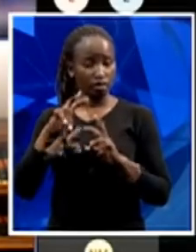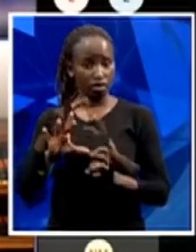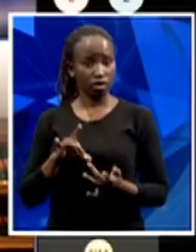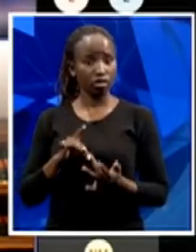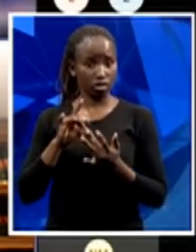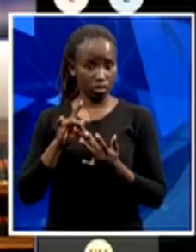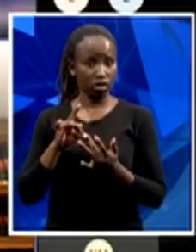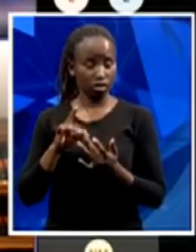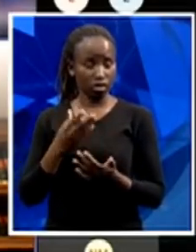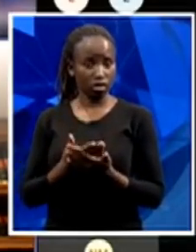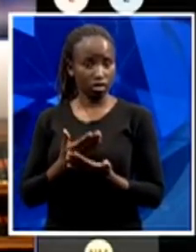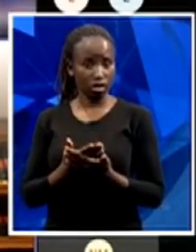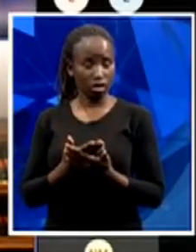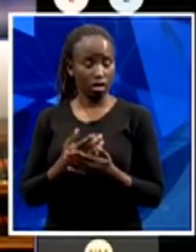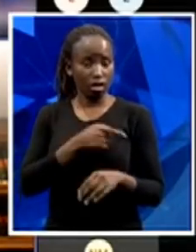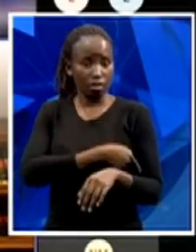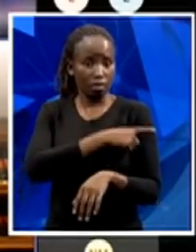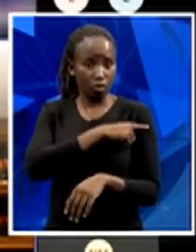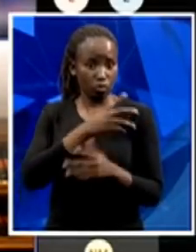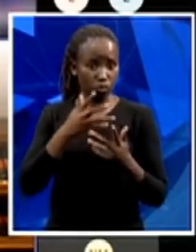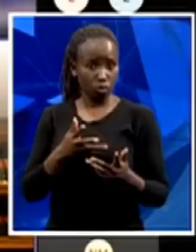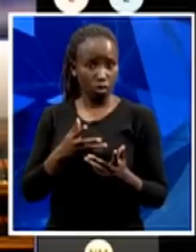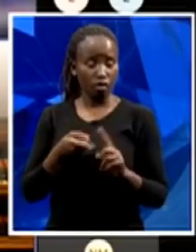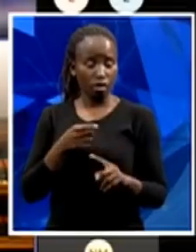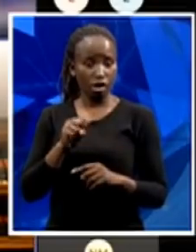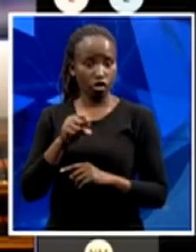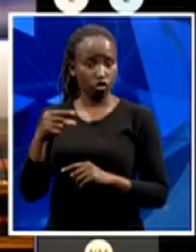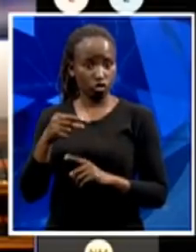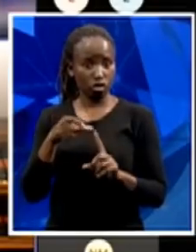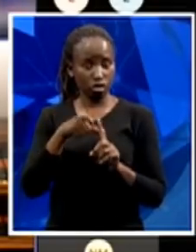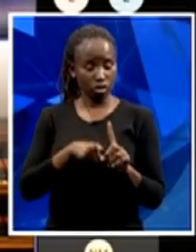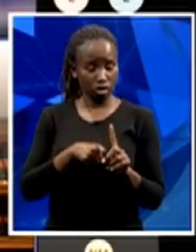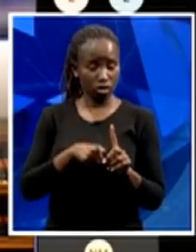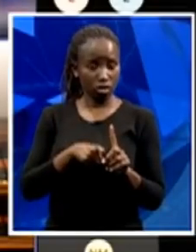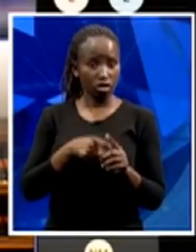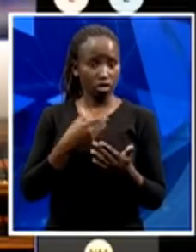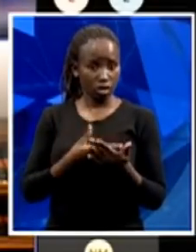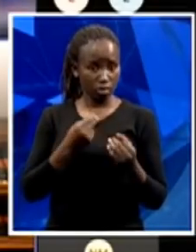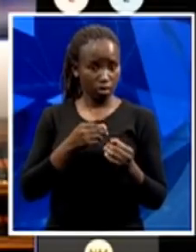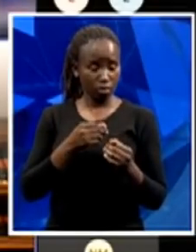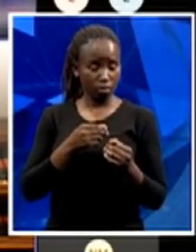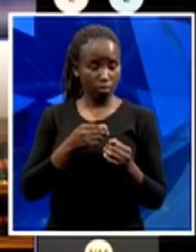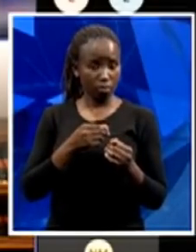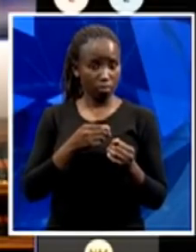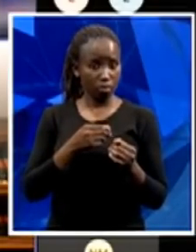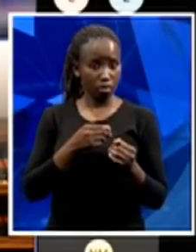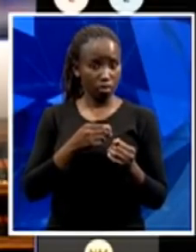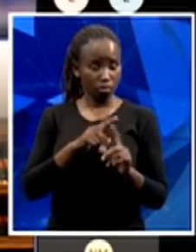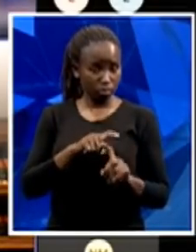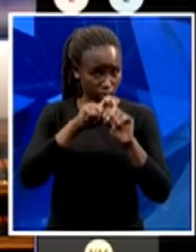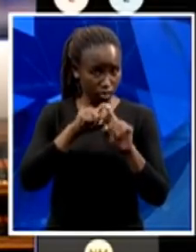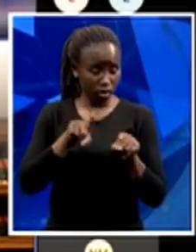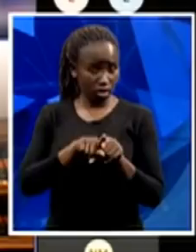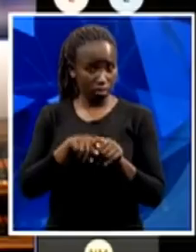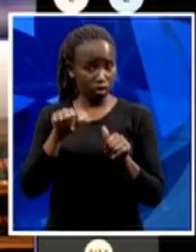the Secretary-General and the Deputy Secretary-General, then that's a decision that must be respected, and there's nothing in